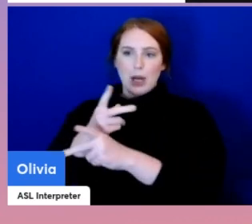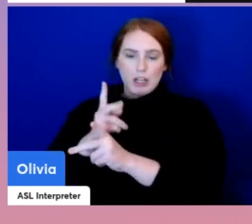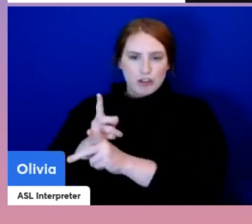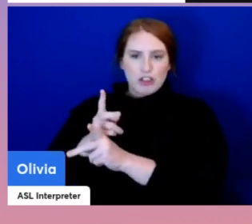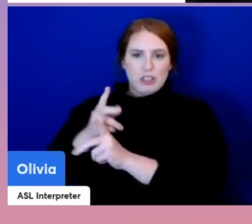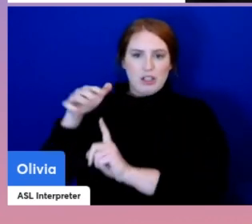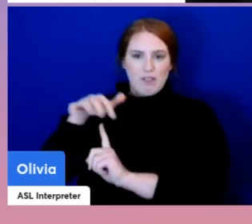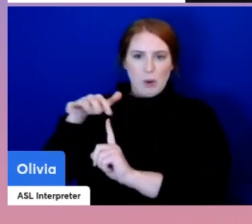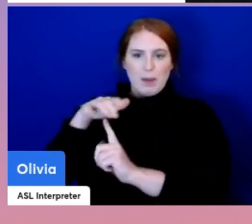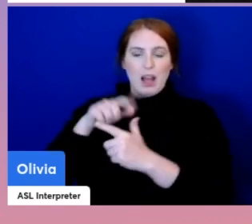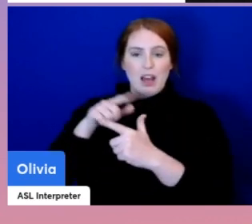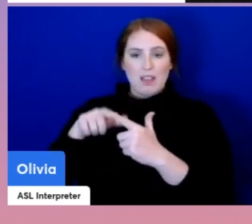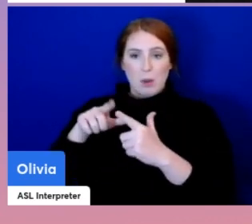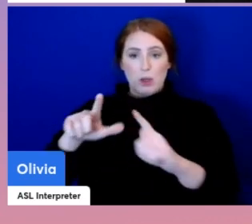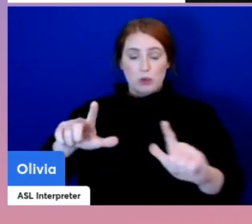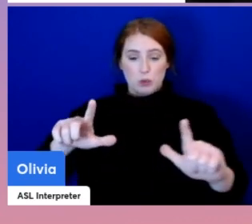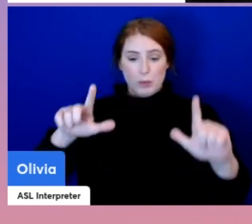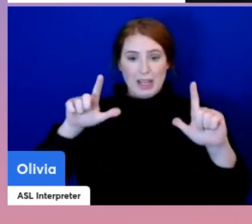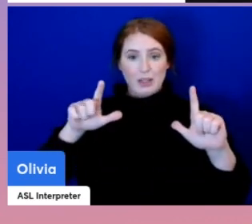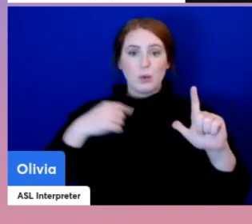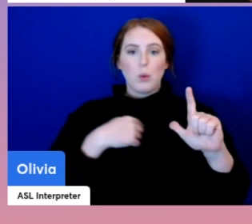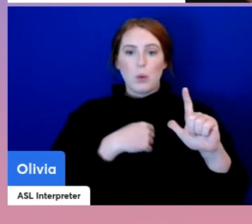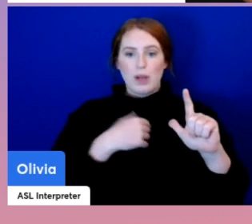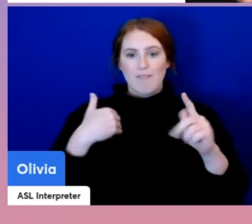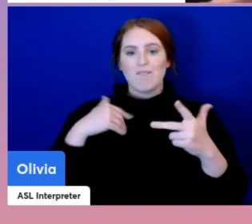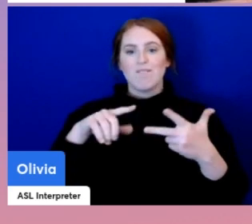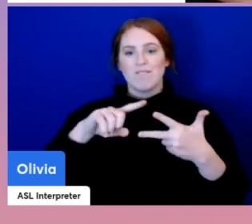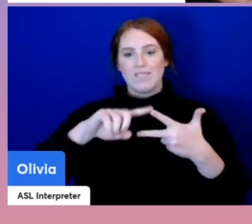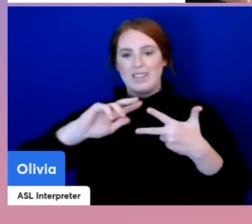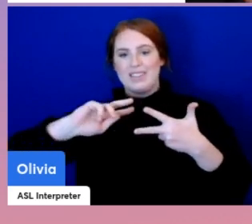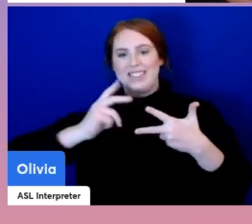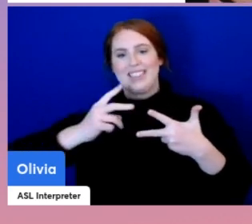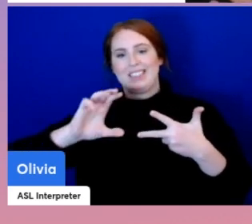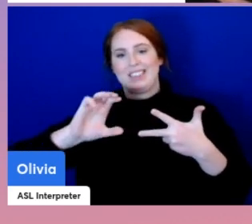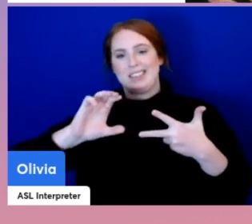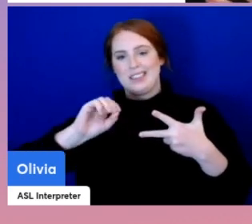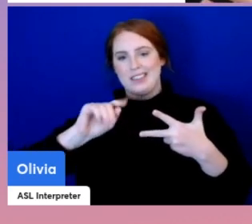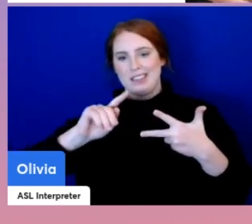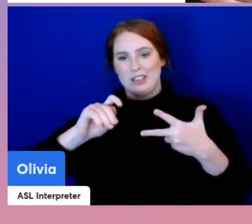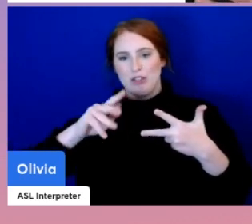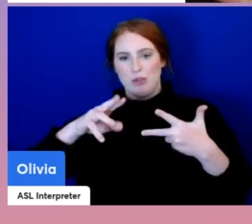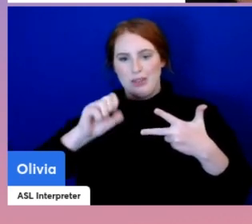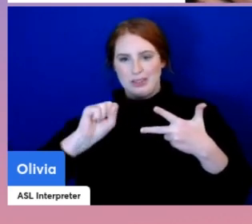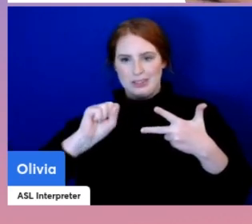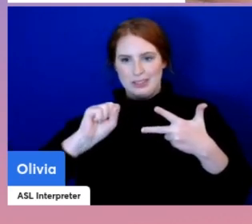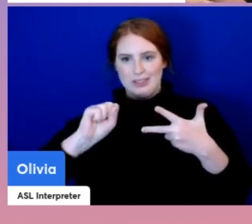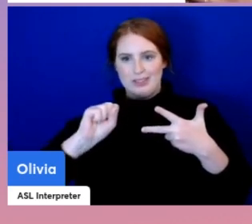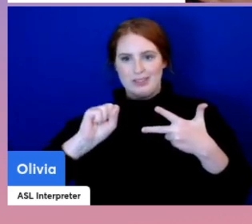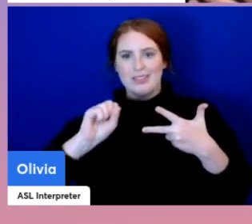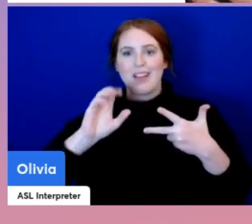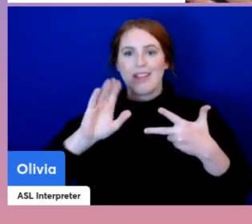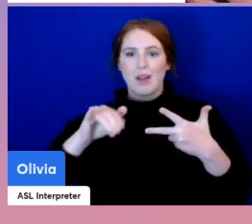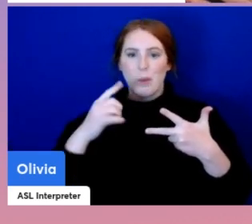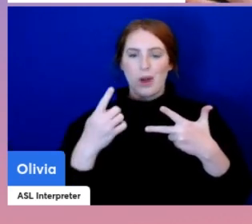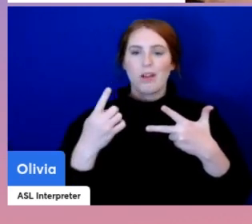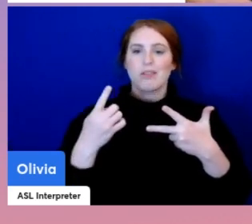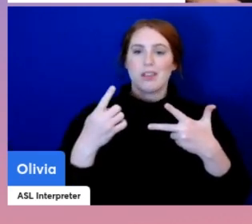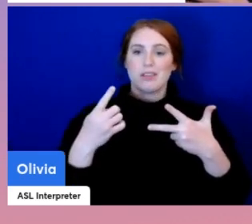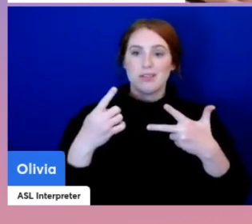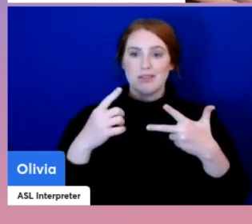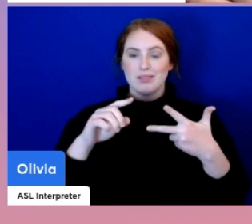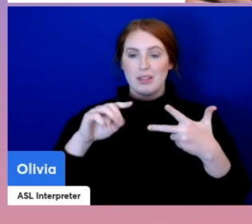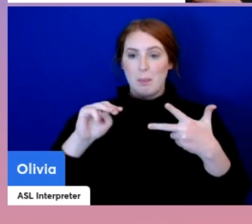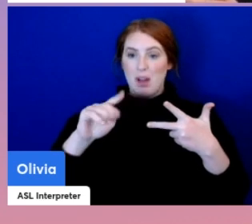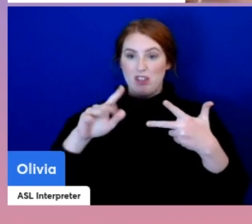within the stack, we have constructs. And these can be thought of as analogous to Terraform modules. They define groups of resources and